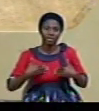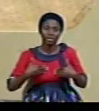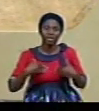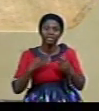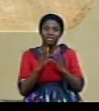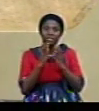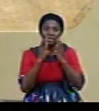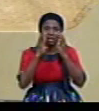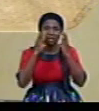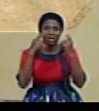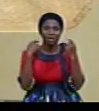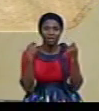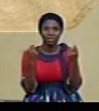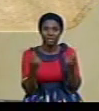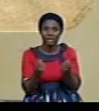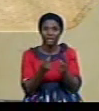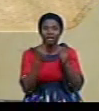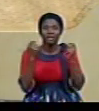body shine